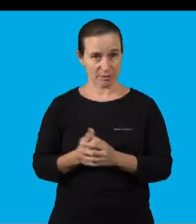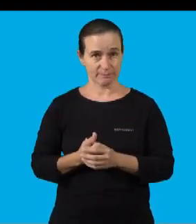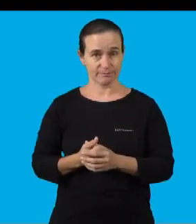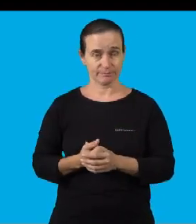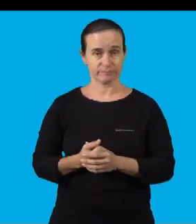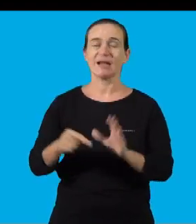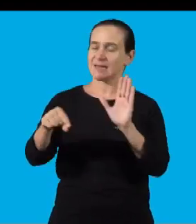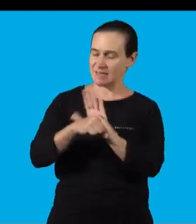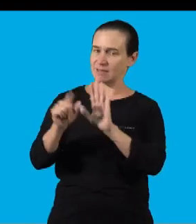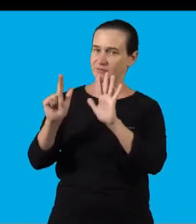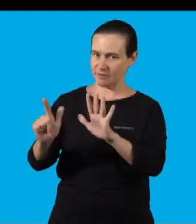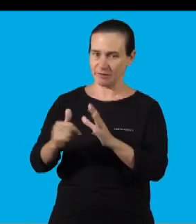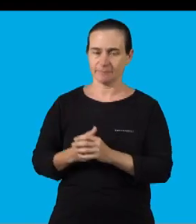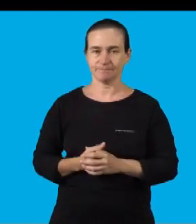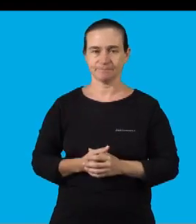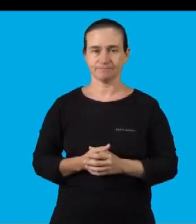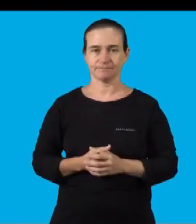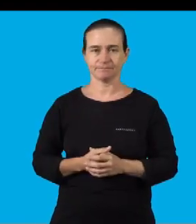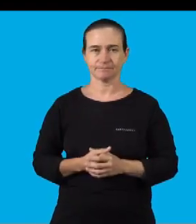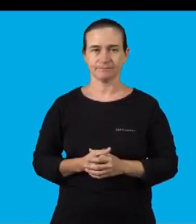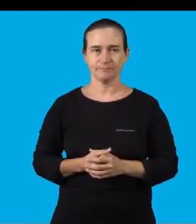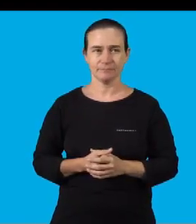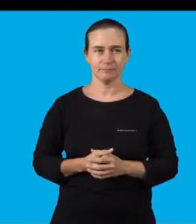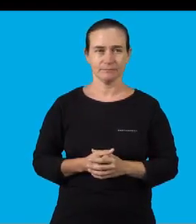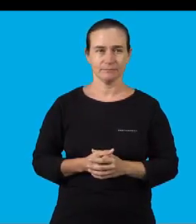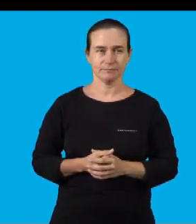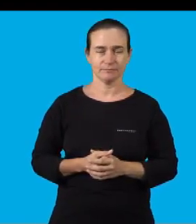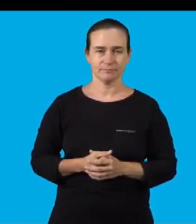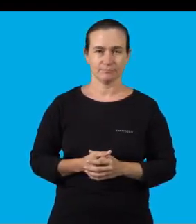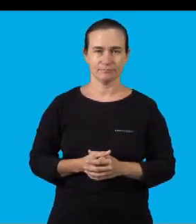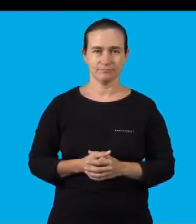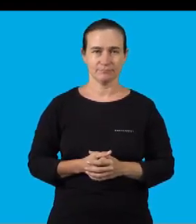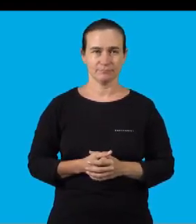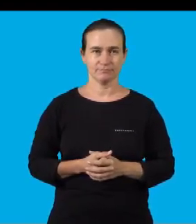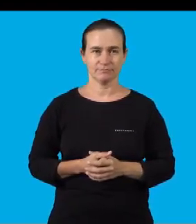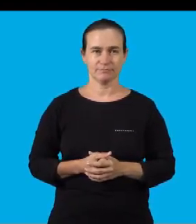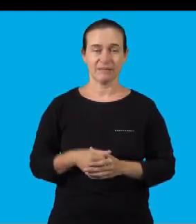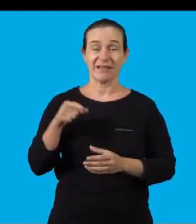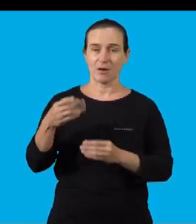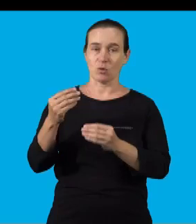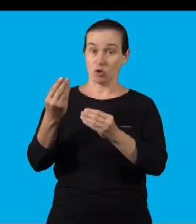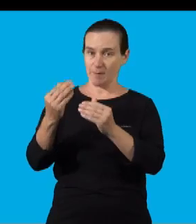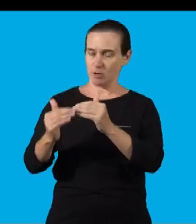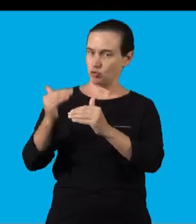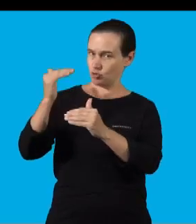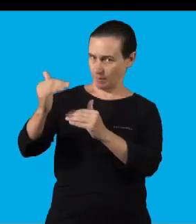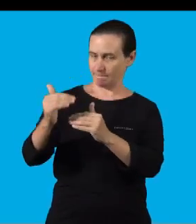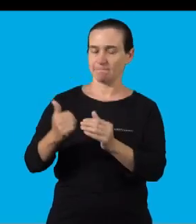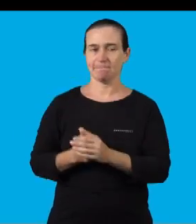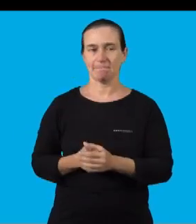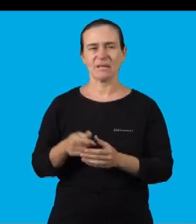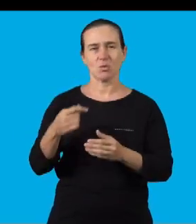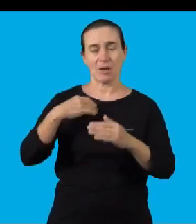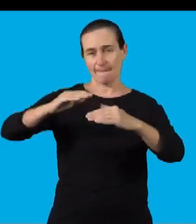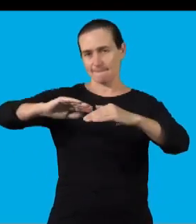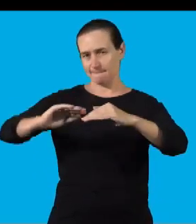going to give us a -7. And that is with the numerators. And of course, when we